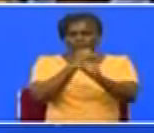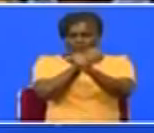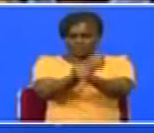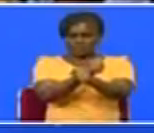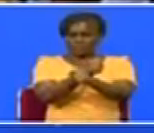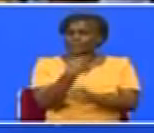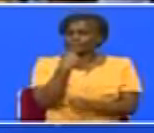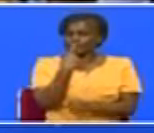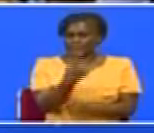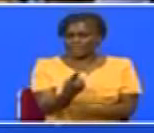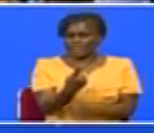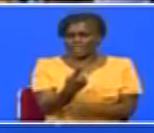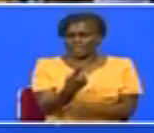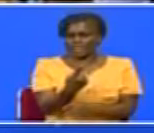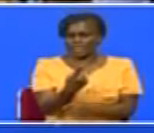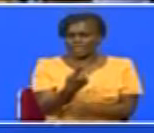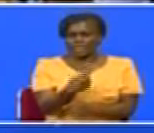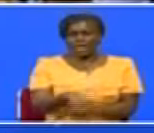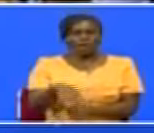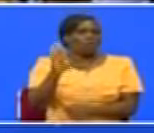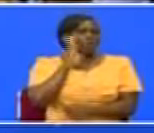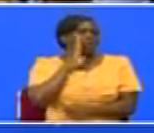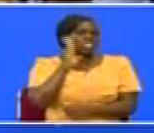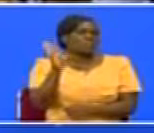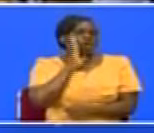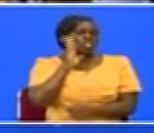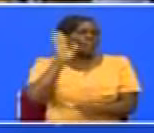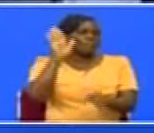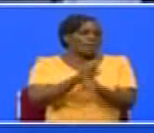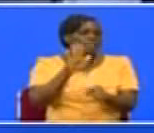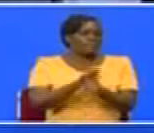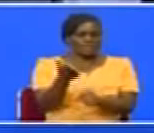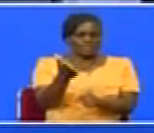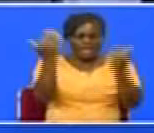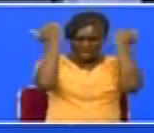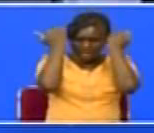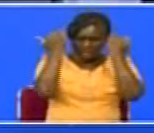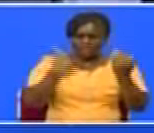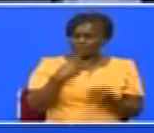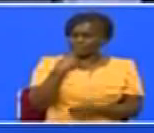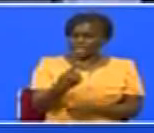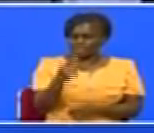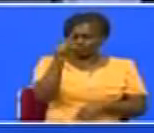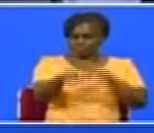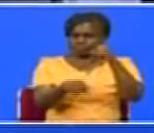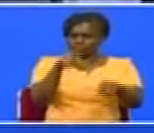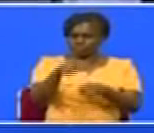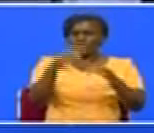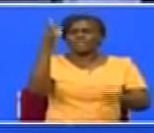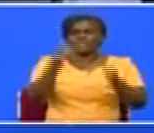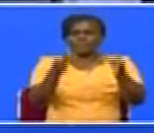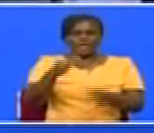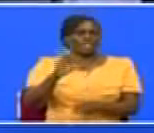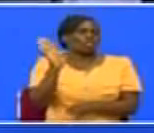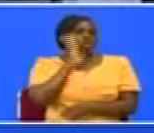also outlines the overwhelmingly hearsay content of the prosecution case, arguing that the prosecution's reliance on